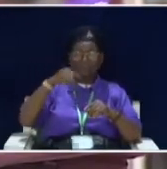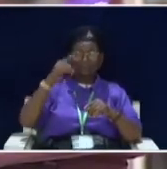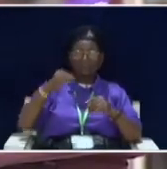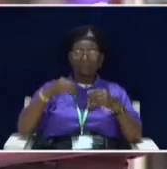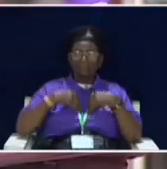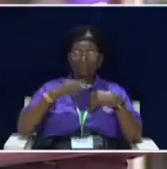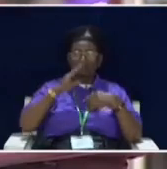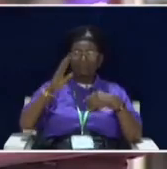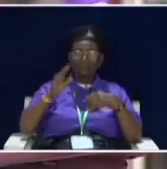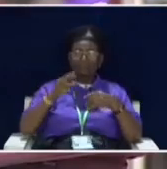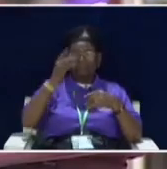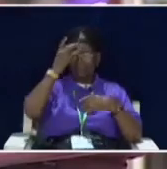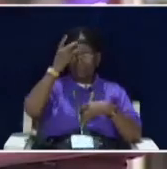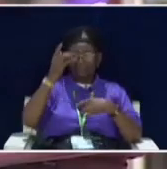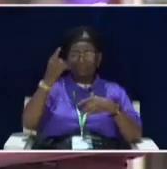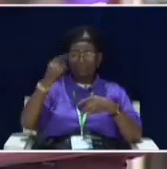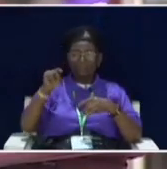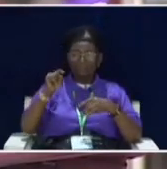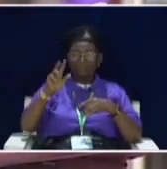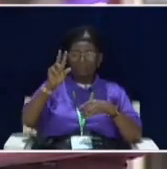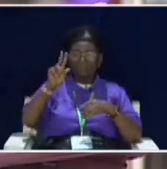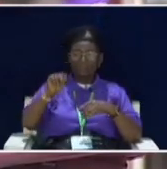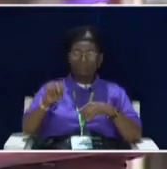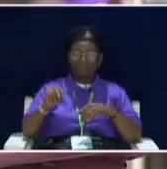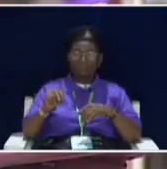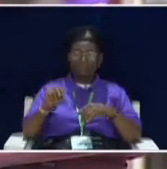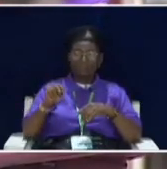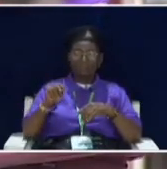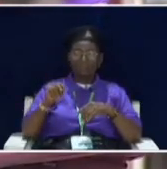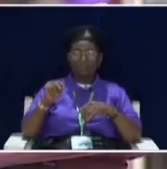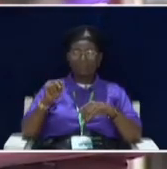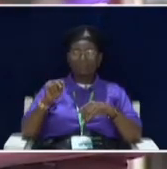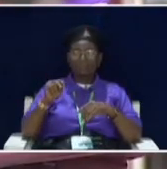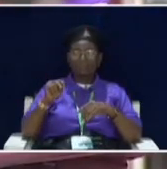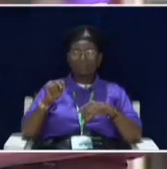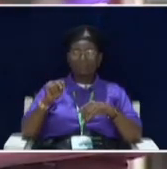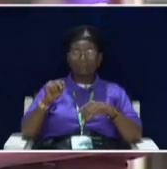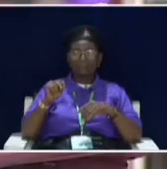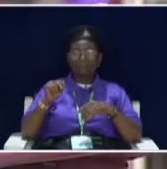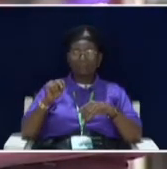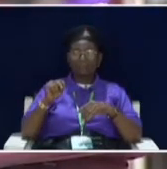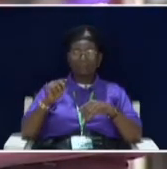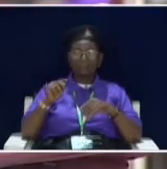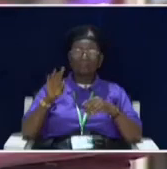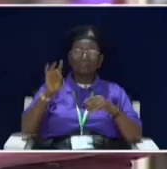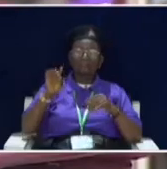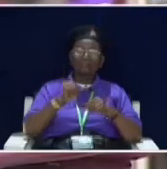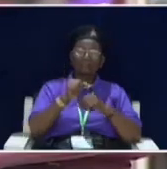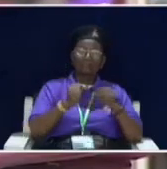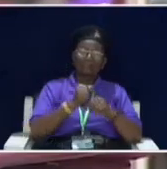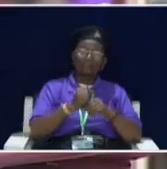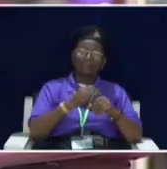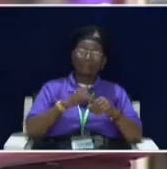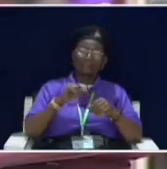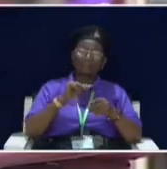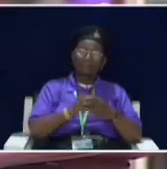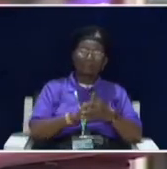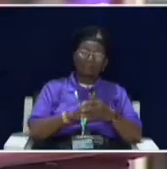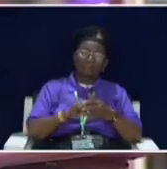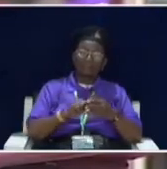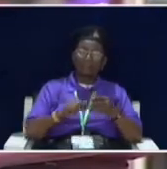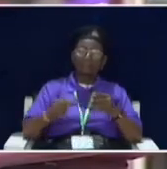38 years. And that day, that